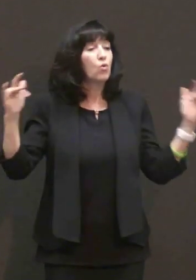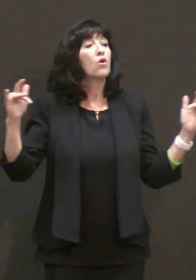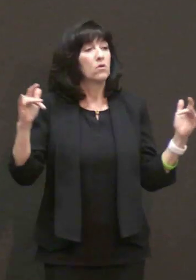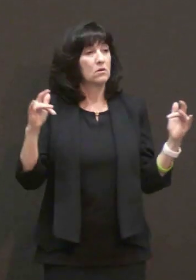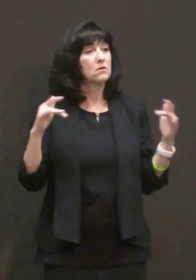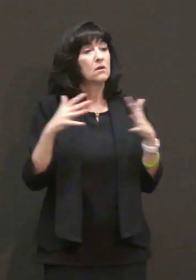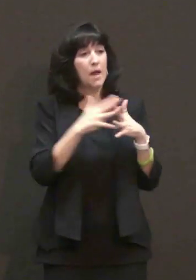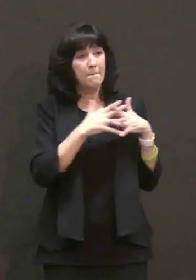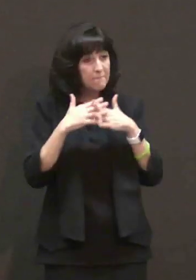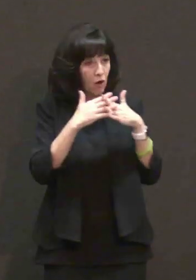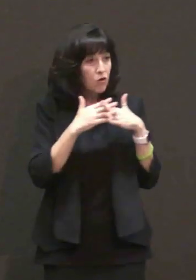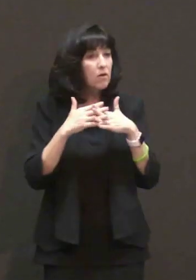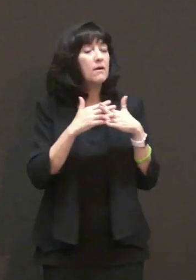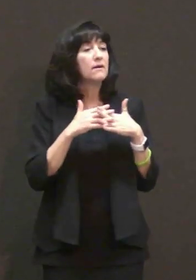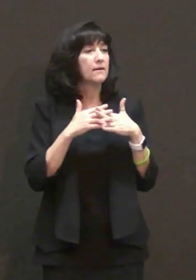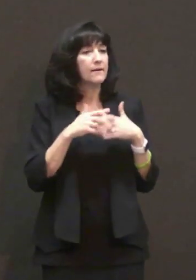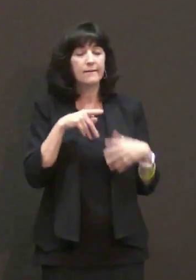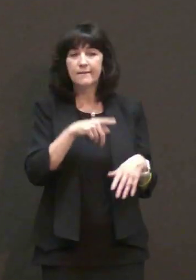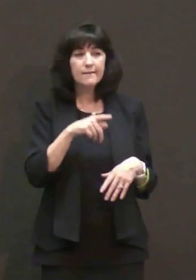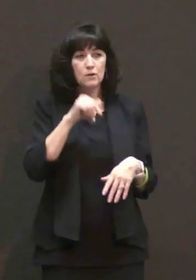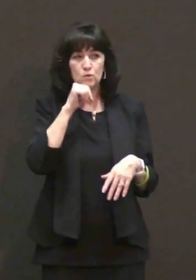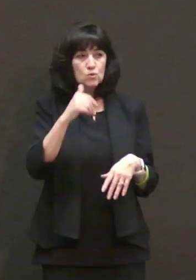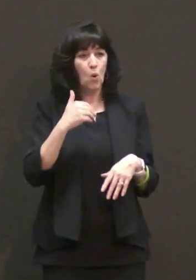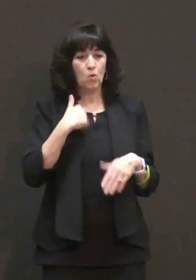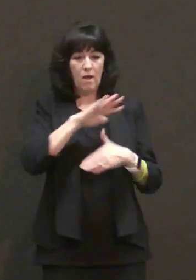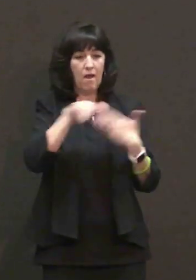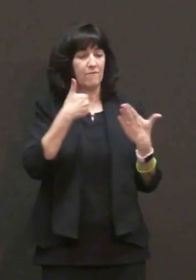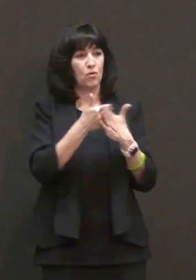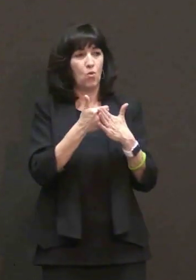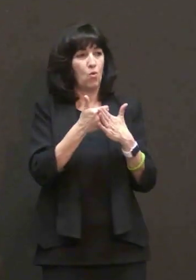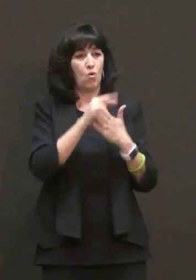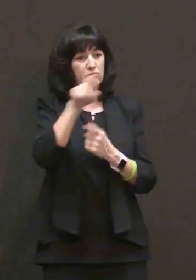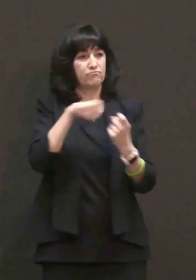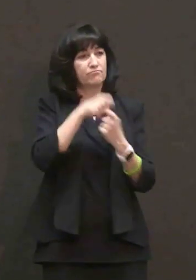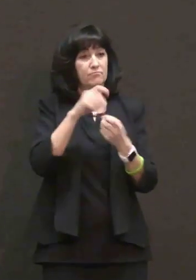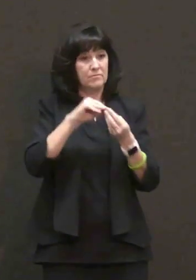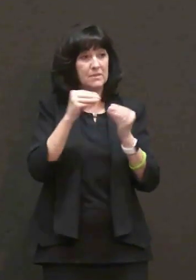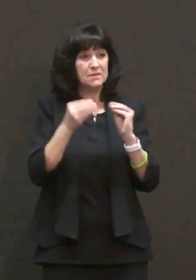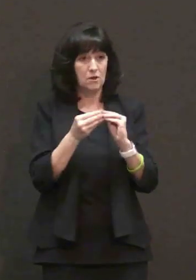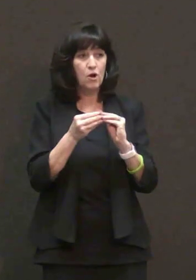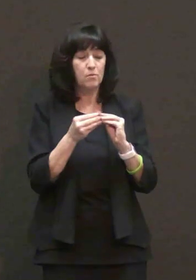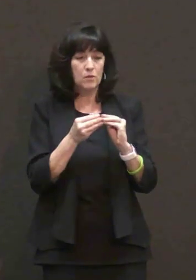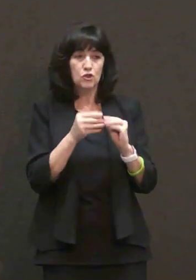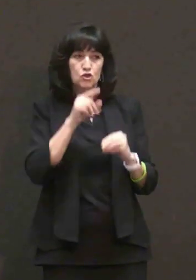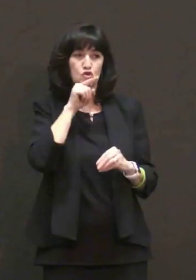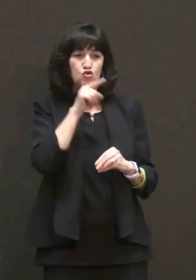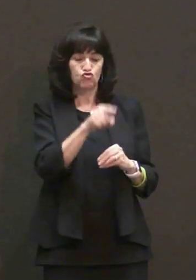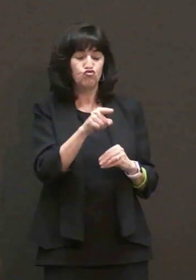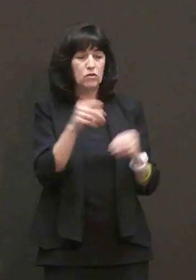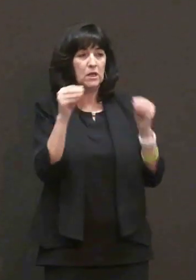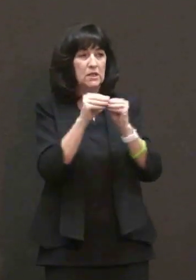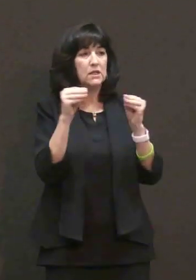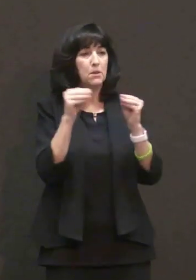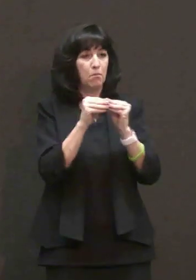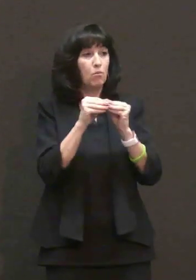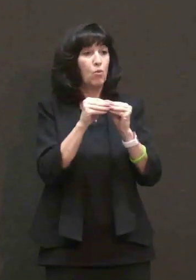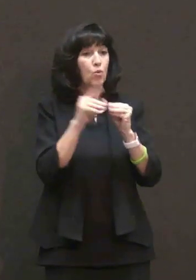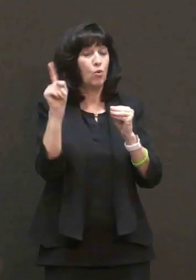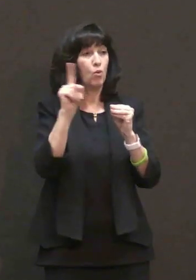rates as a percentage of their populations. And so if you look, it's really concentrated in the